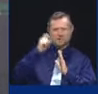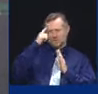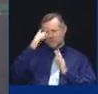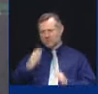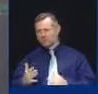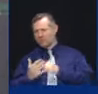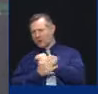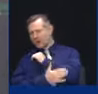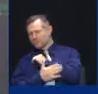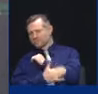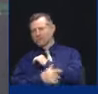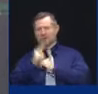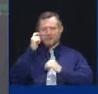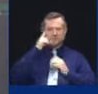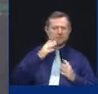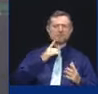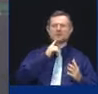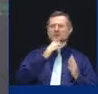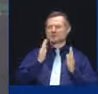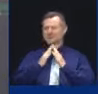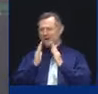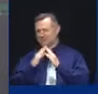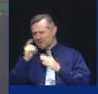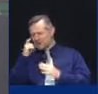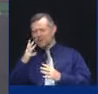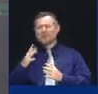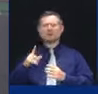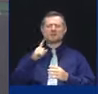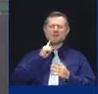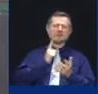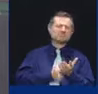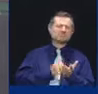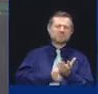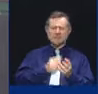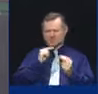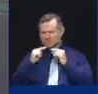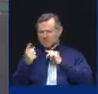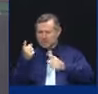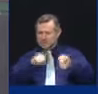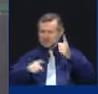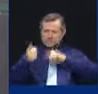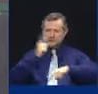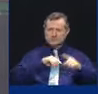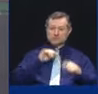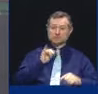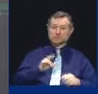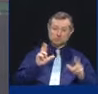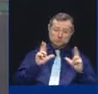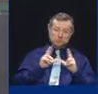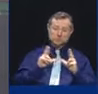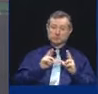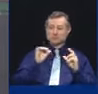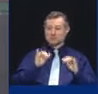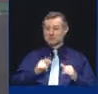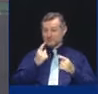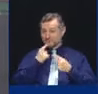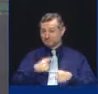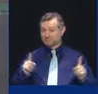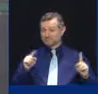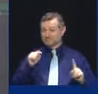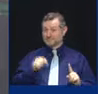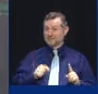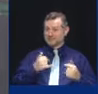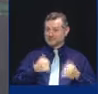towns and the villages and the cities. You have to work with labor. Can you do it? Can you do it? Can we still get big